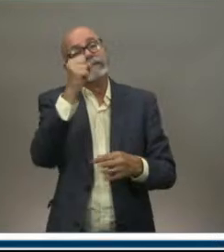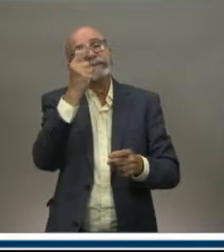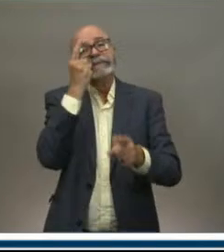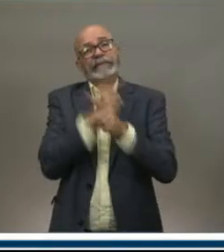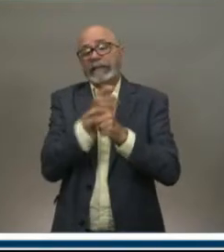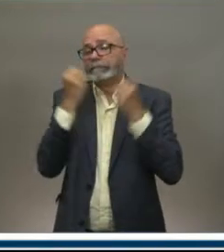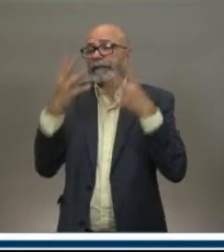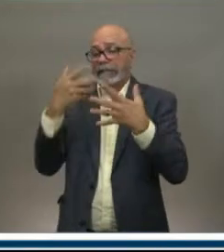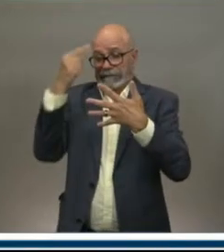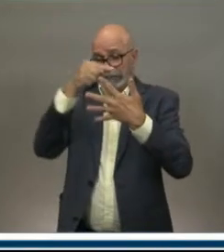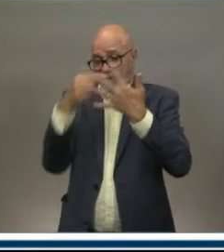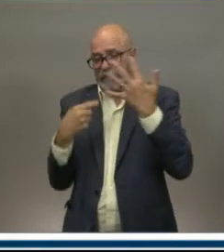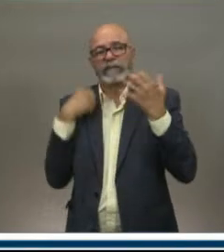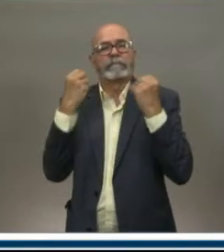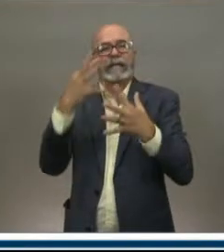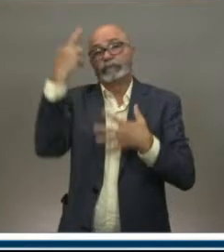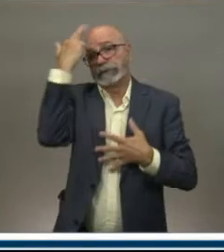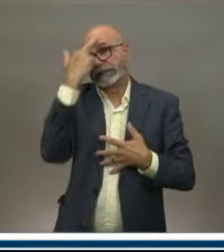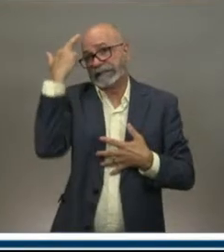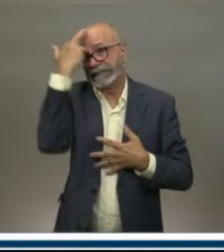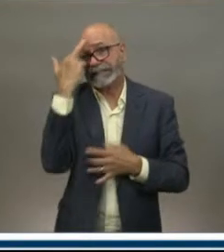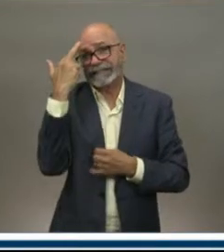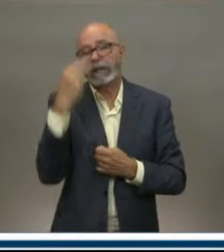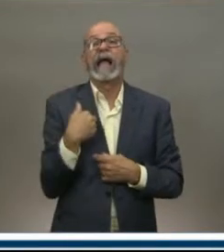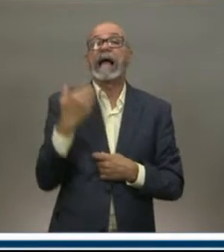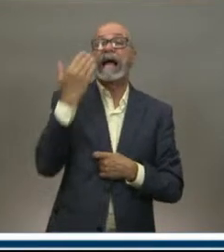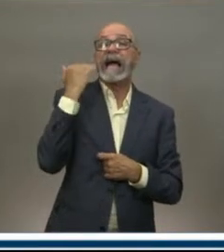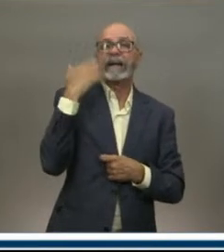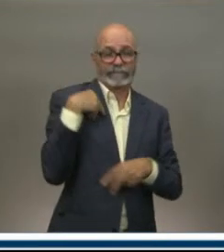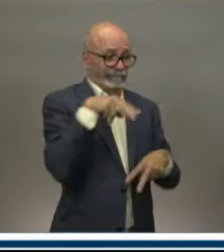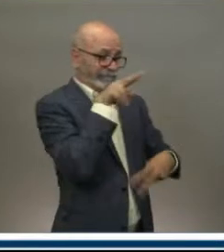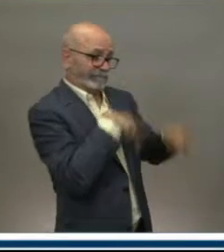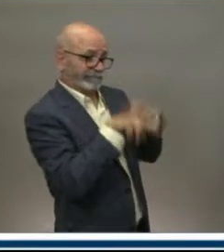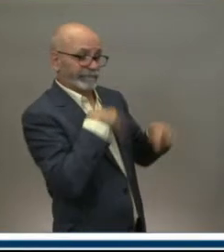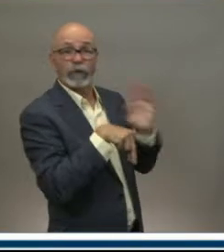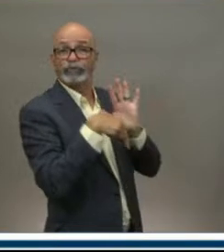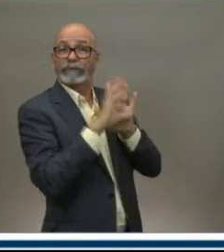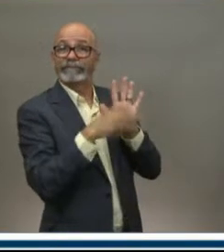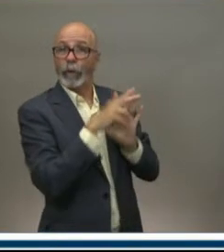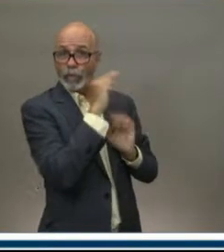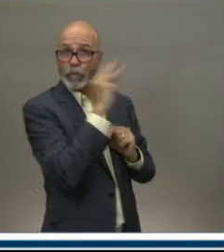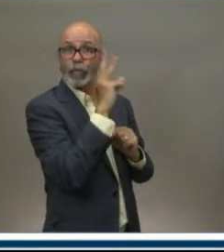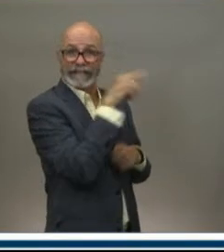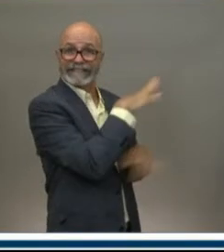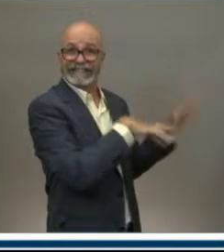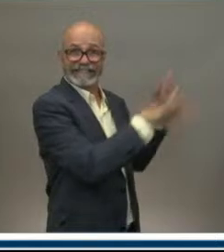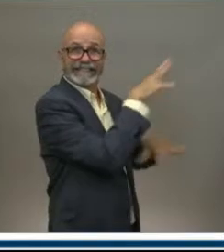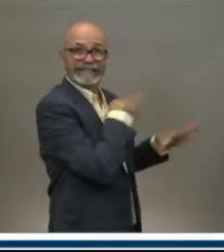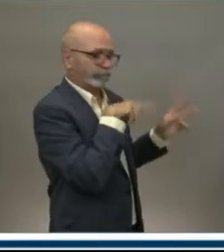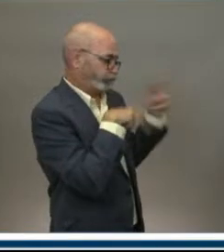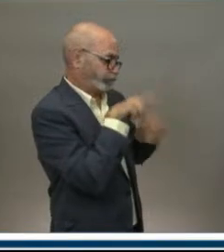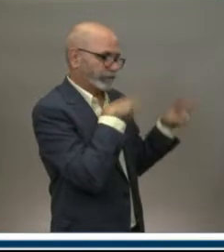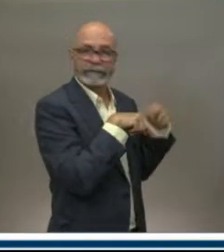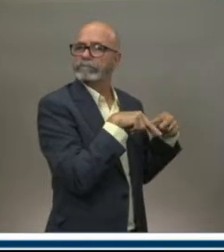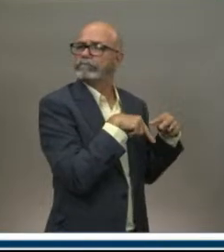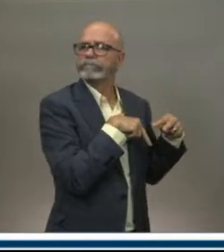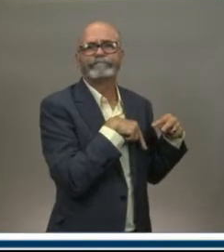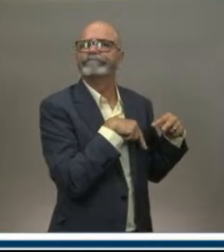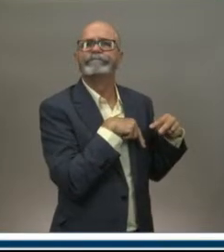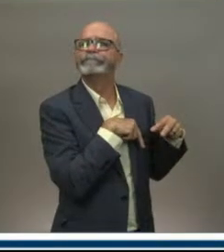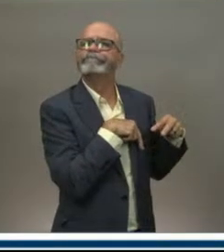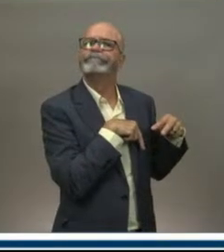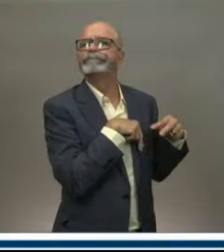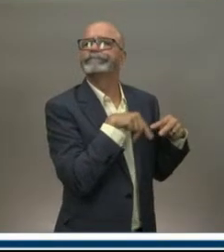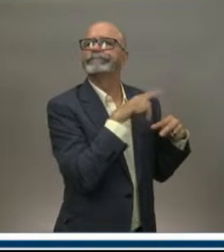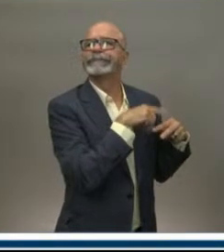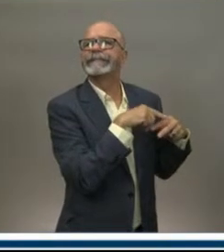foremost, the review that was conducted at Northwood has not indicated